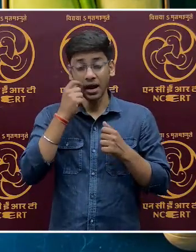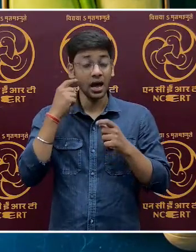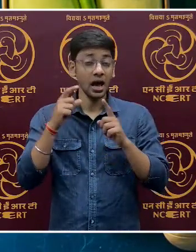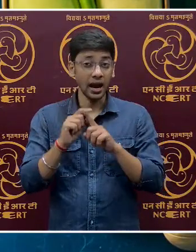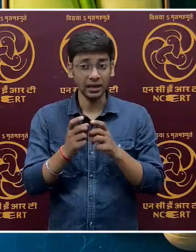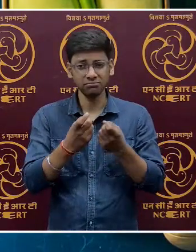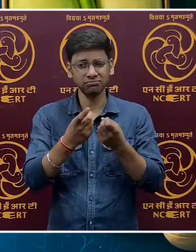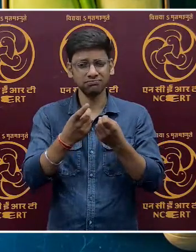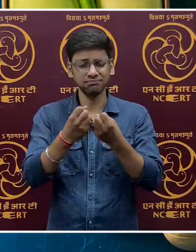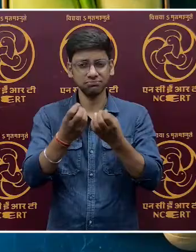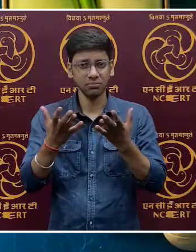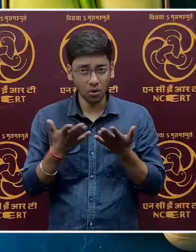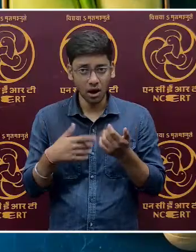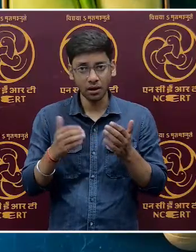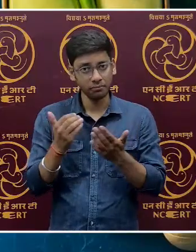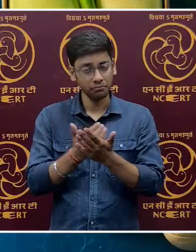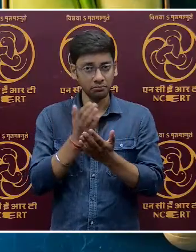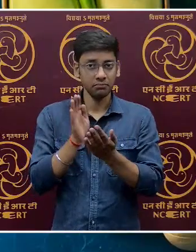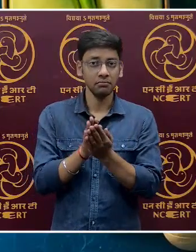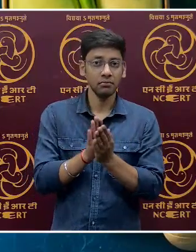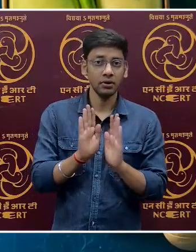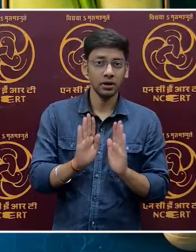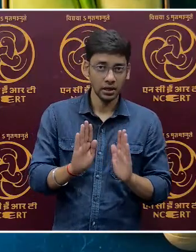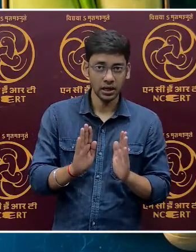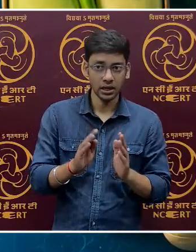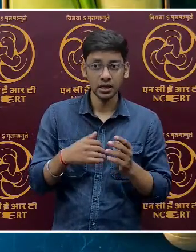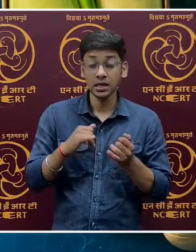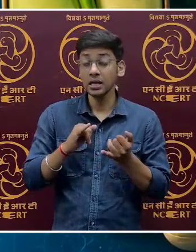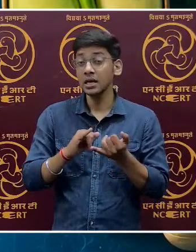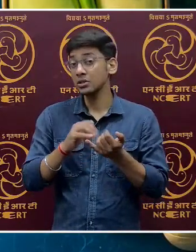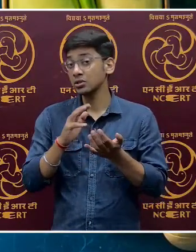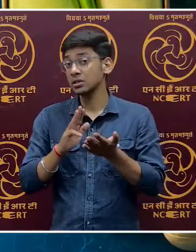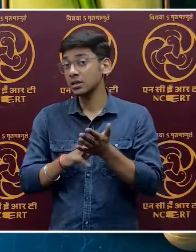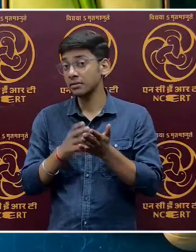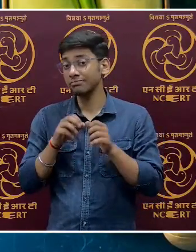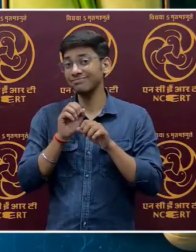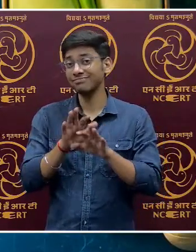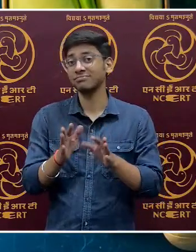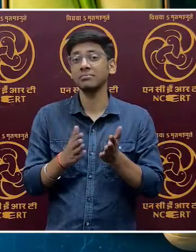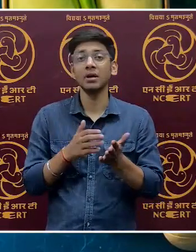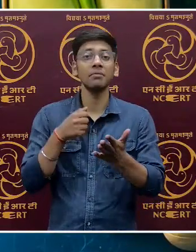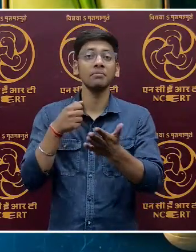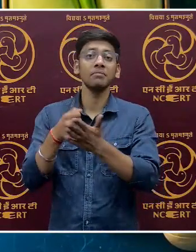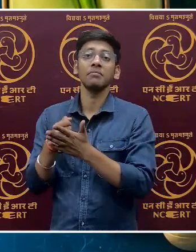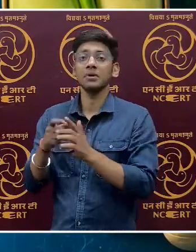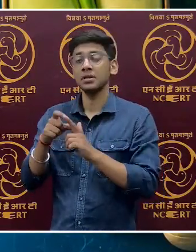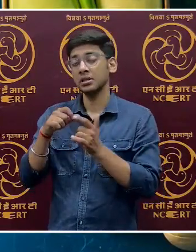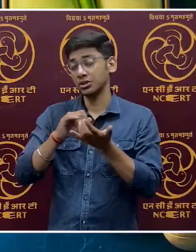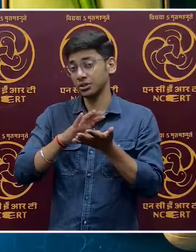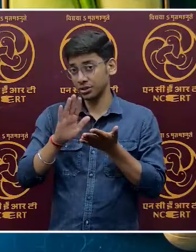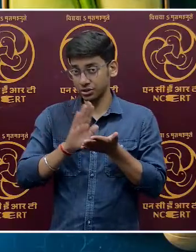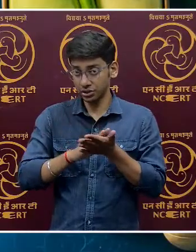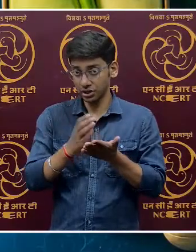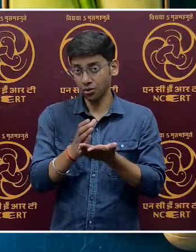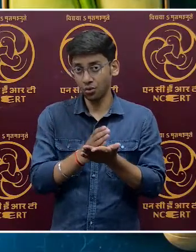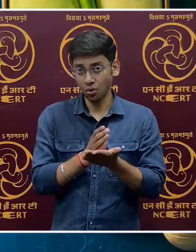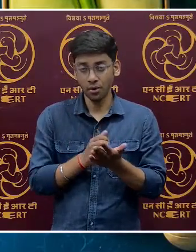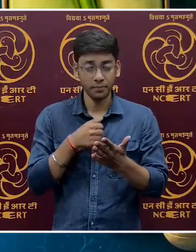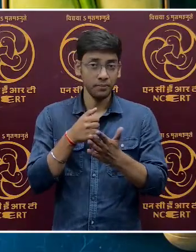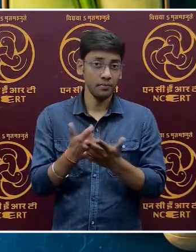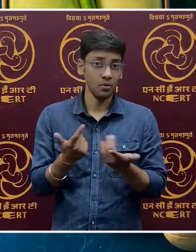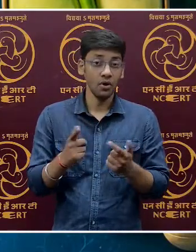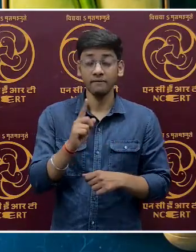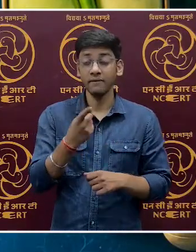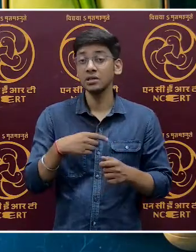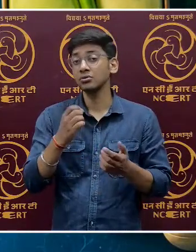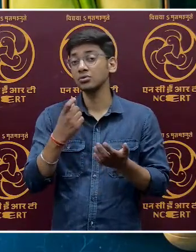is also been available on our social media platform also, that how we can able to reach to the Diksha courses. Once we had opened the Diksha,